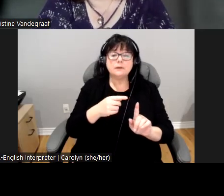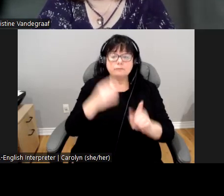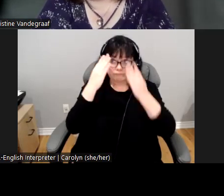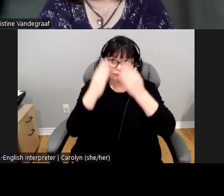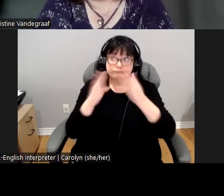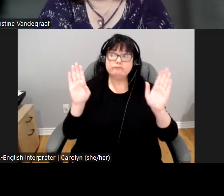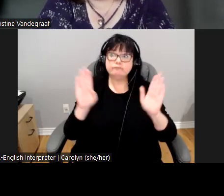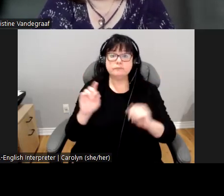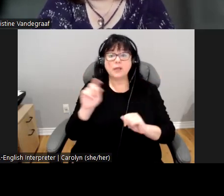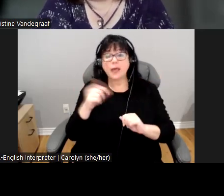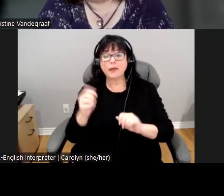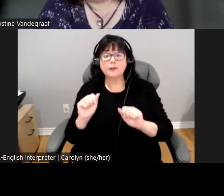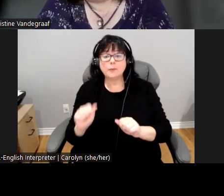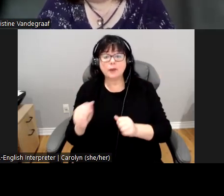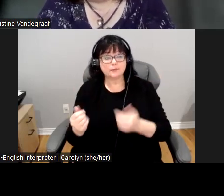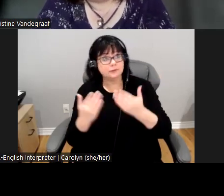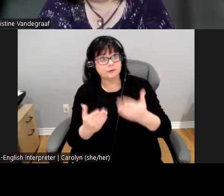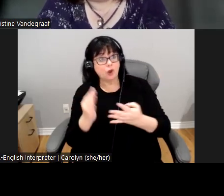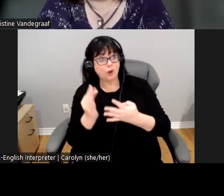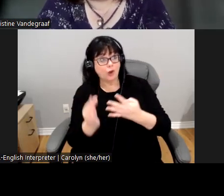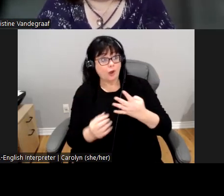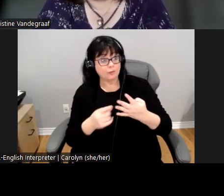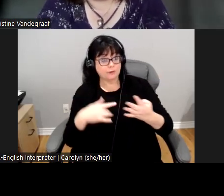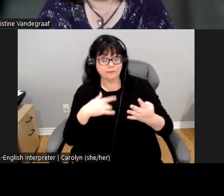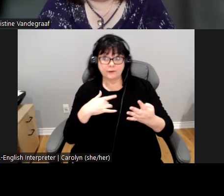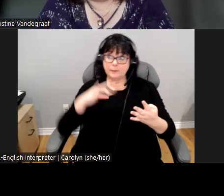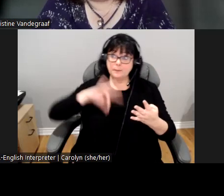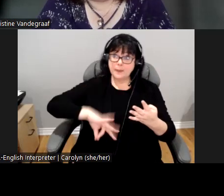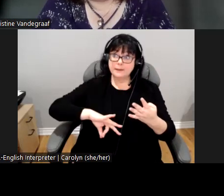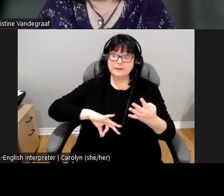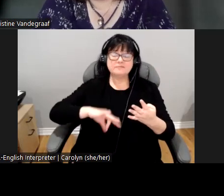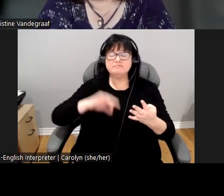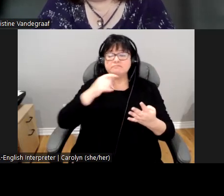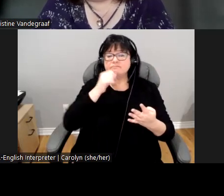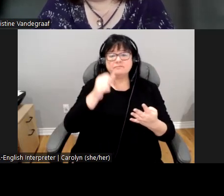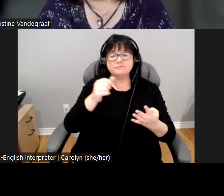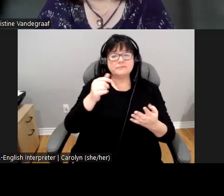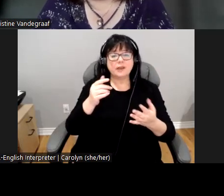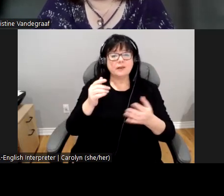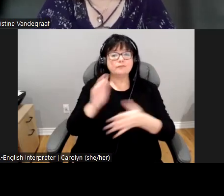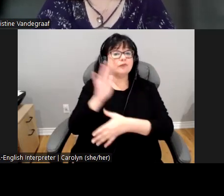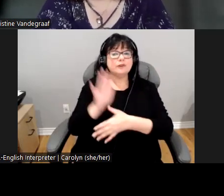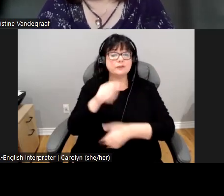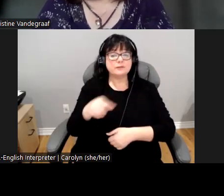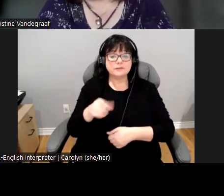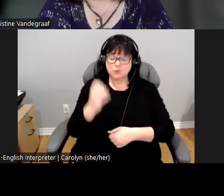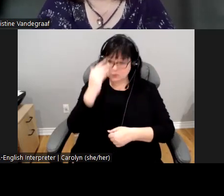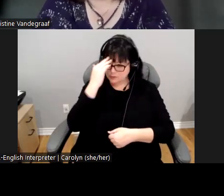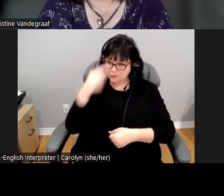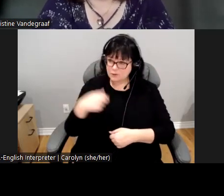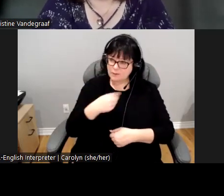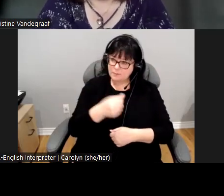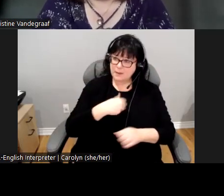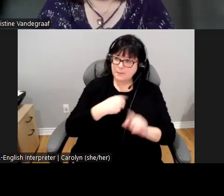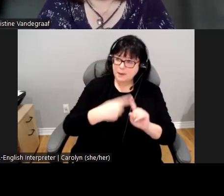as valid or of value. It's like, well, how is this going to help me get employment? How is it going to pay my rent? How is it